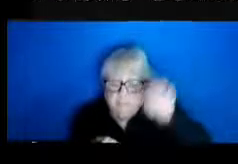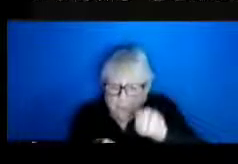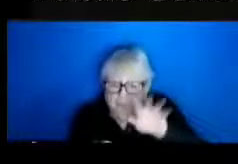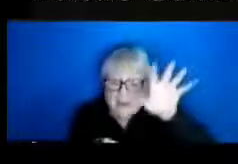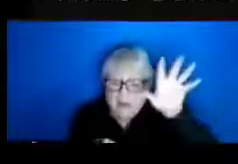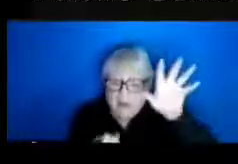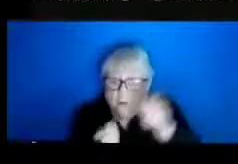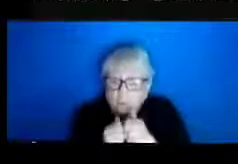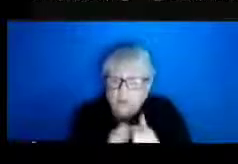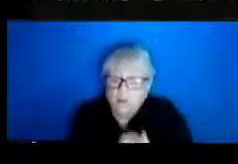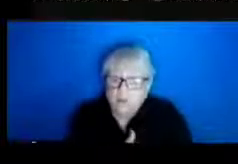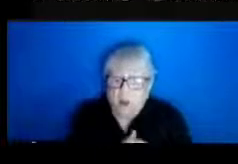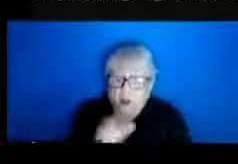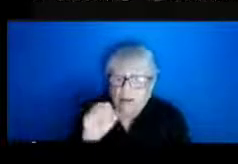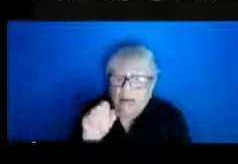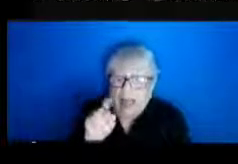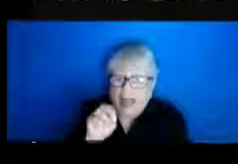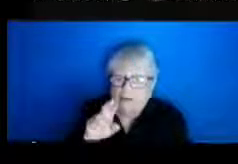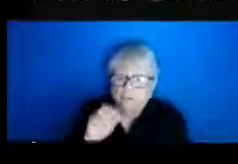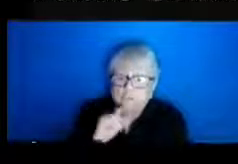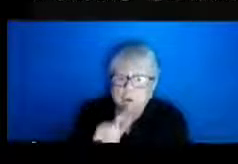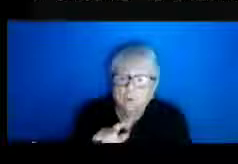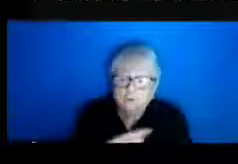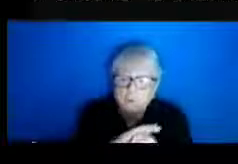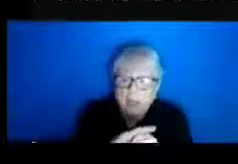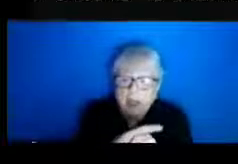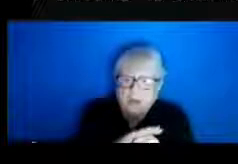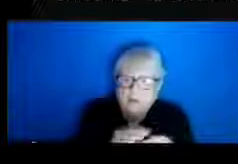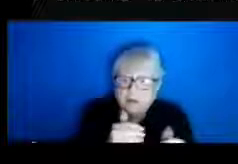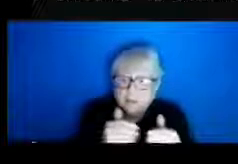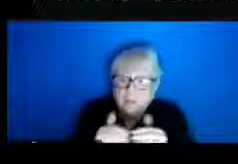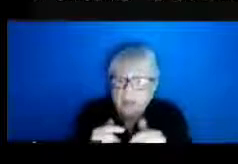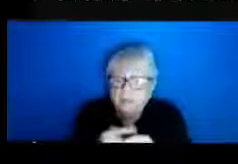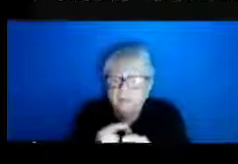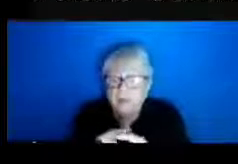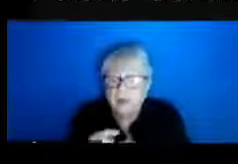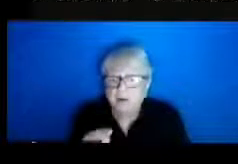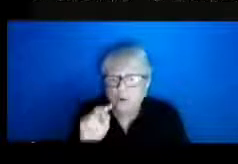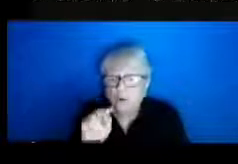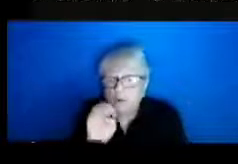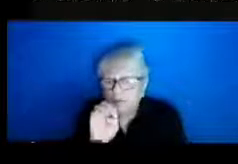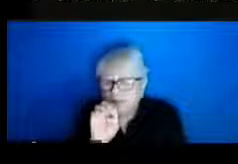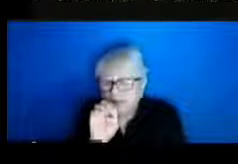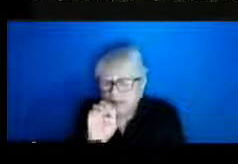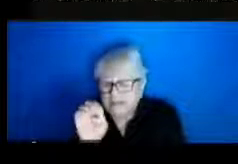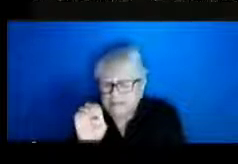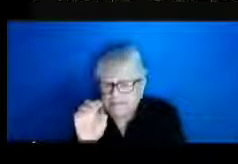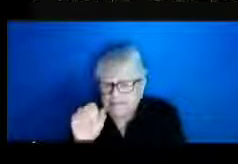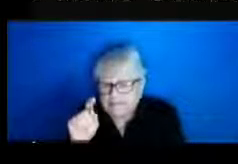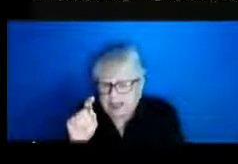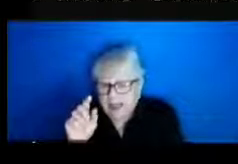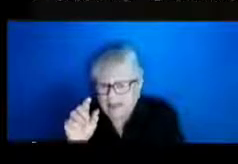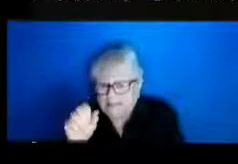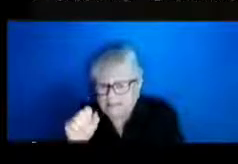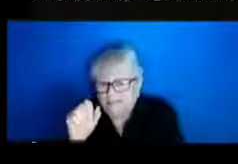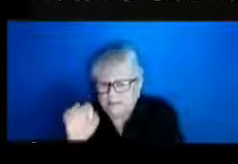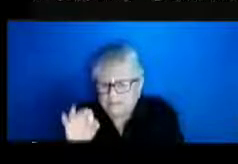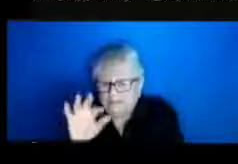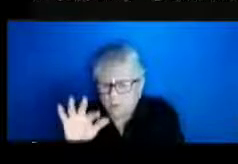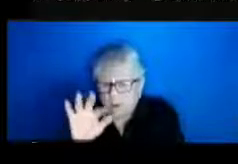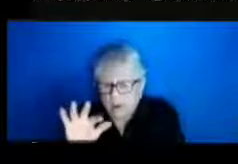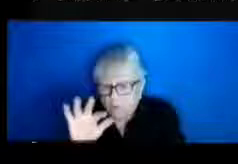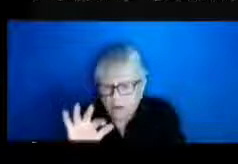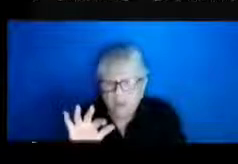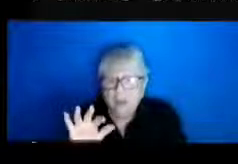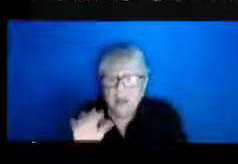our Castro surrounding neighborhoods as we head east and then northeast in the San Francisco region, keeping many of the supervisory districts that